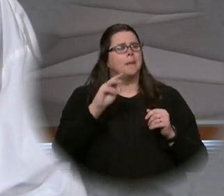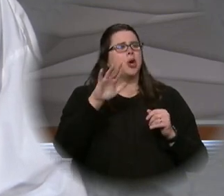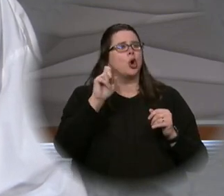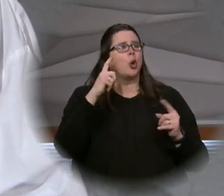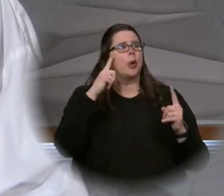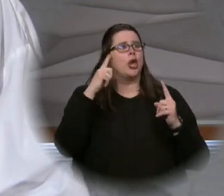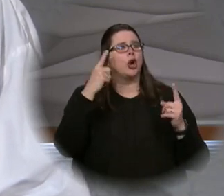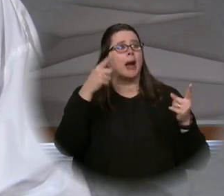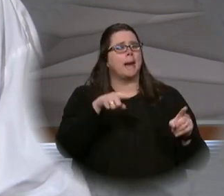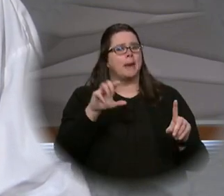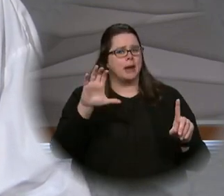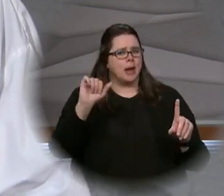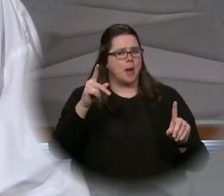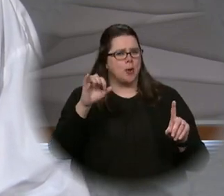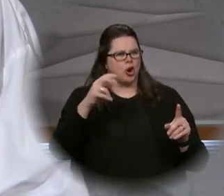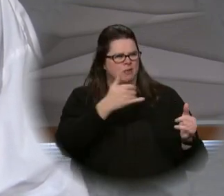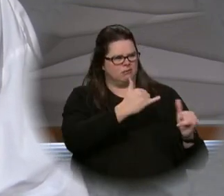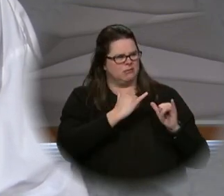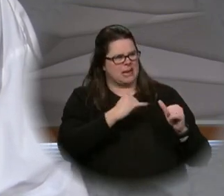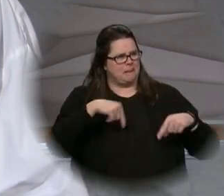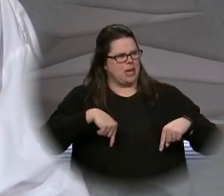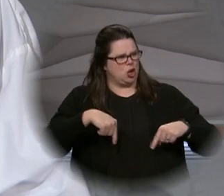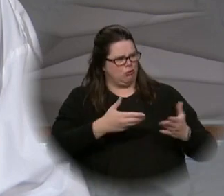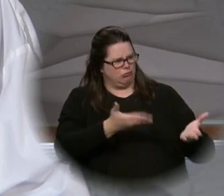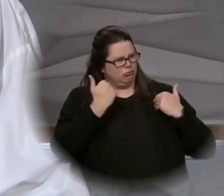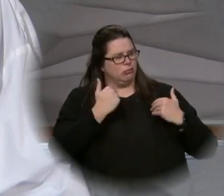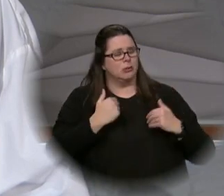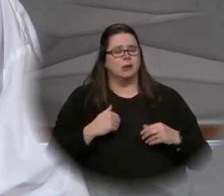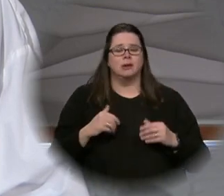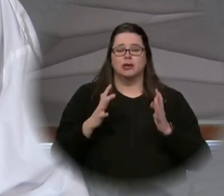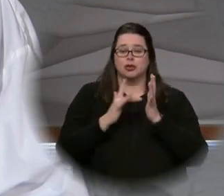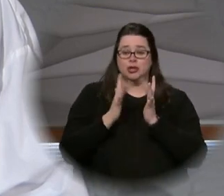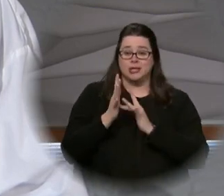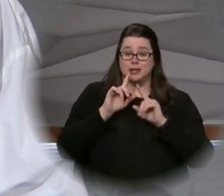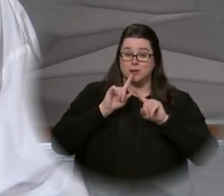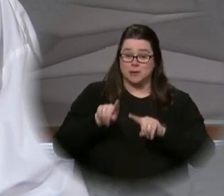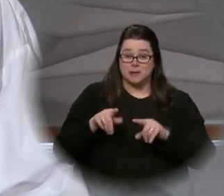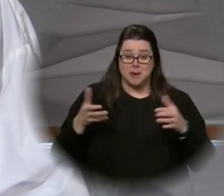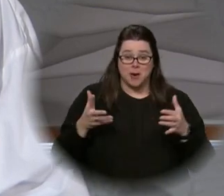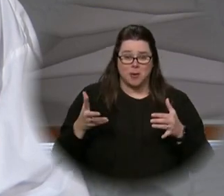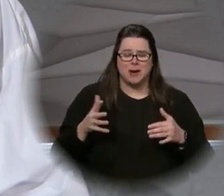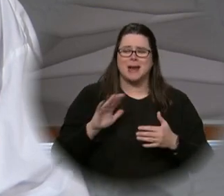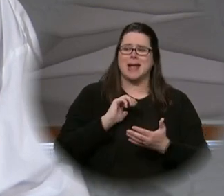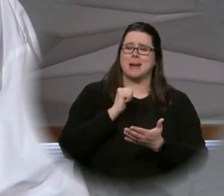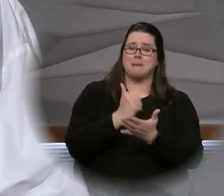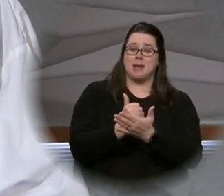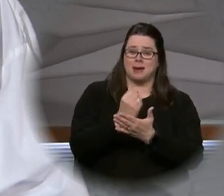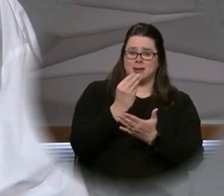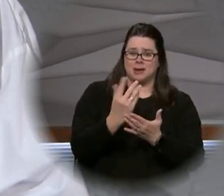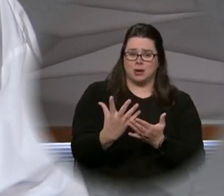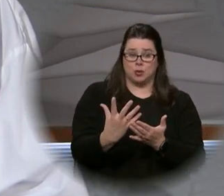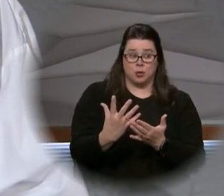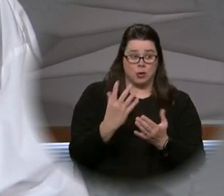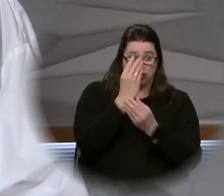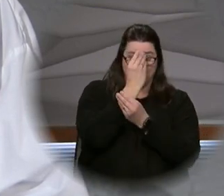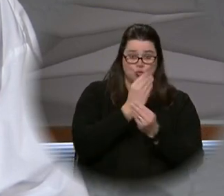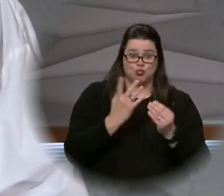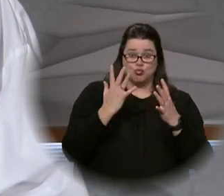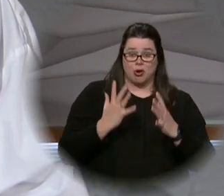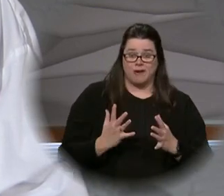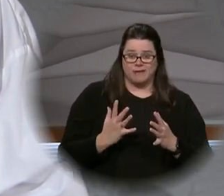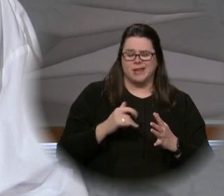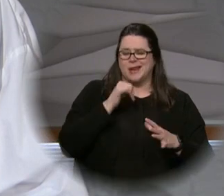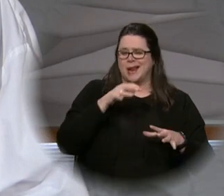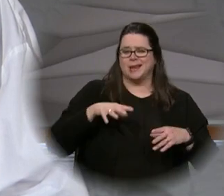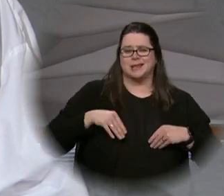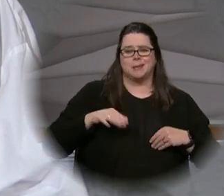Capernaum.' And he said, 'Amen, I say to you, no prophet is accepted in his own native